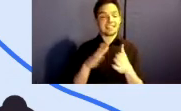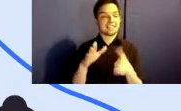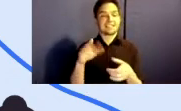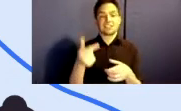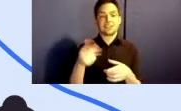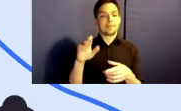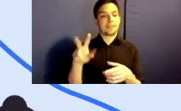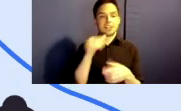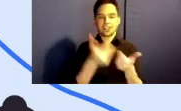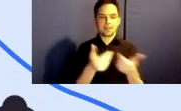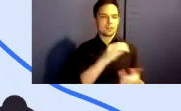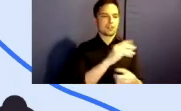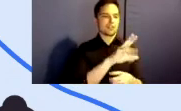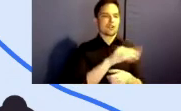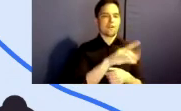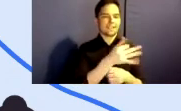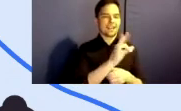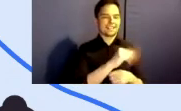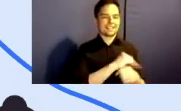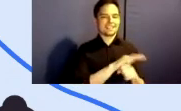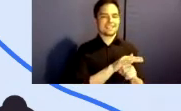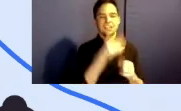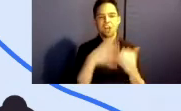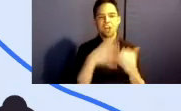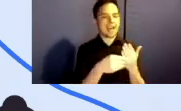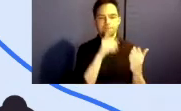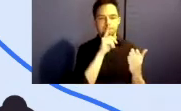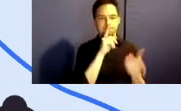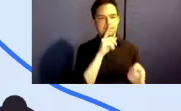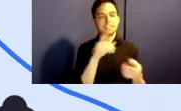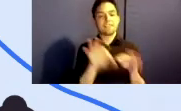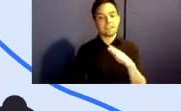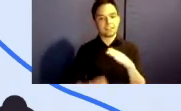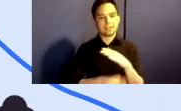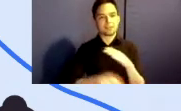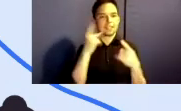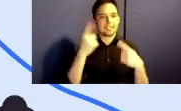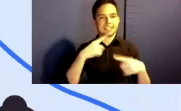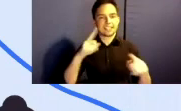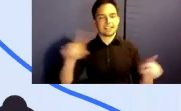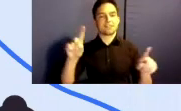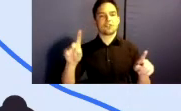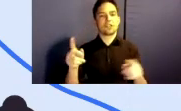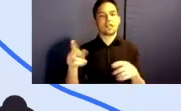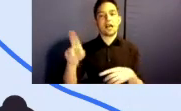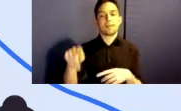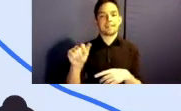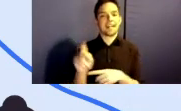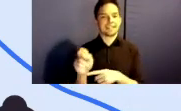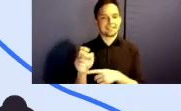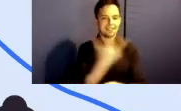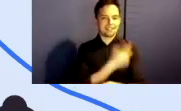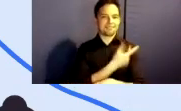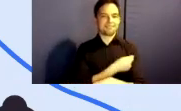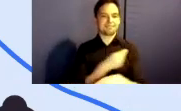to COVID-19 vaccines. It's not an add-on. It's fundamental to seeing successful uptake of the COVID-19 vaccine